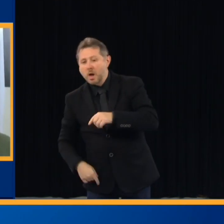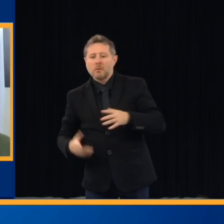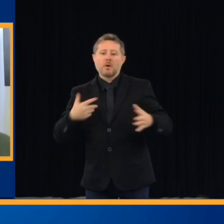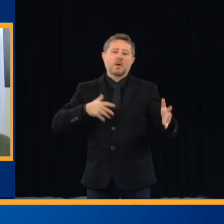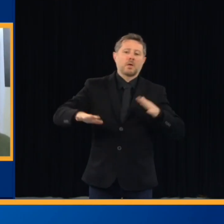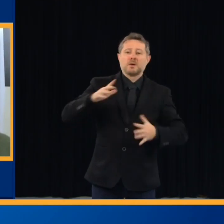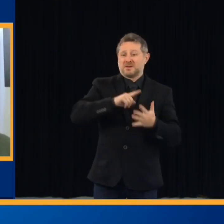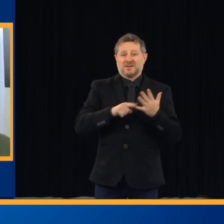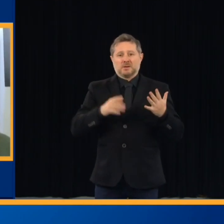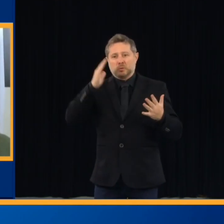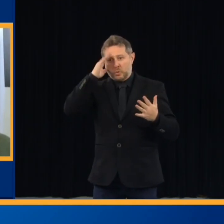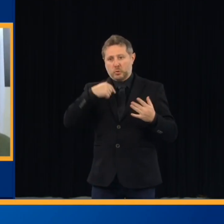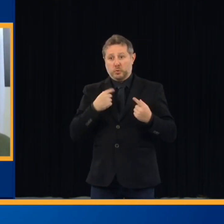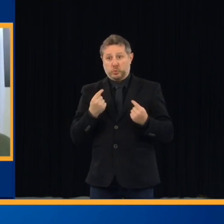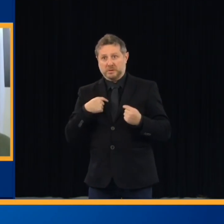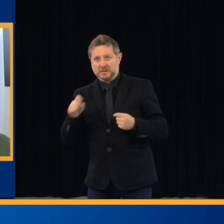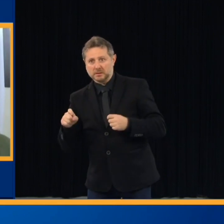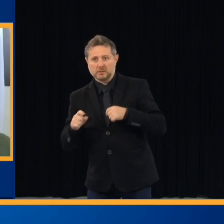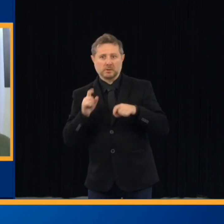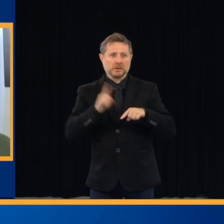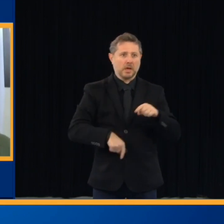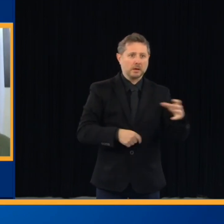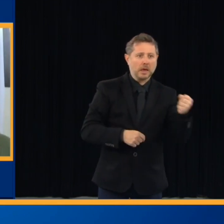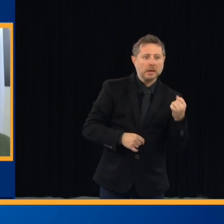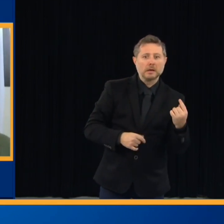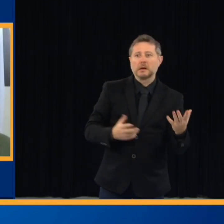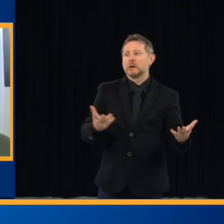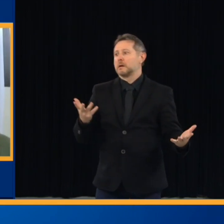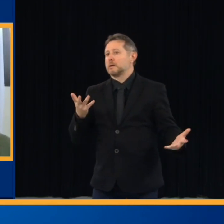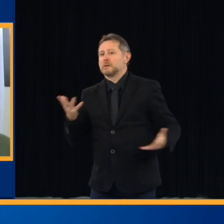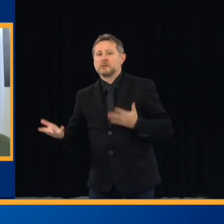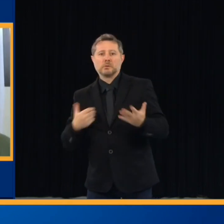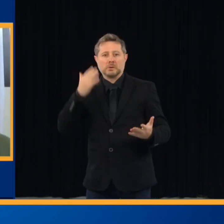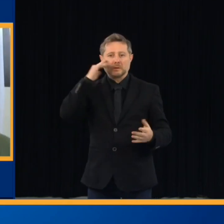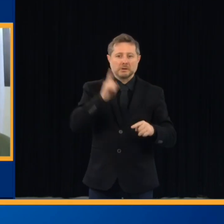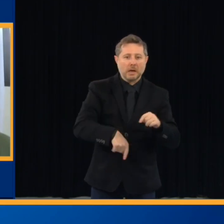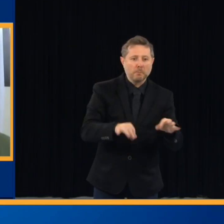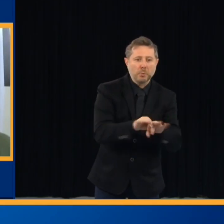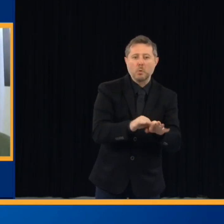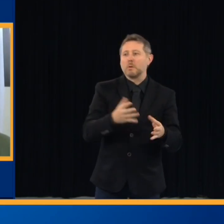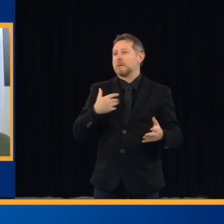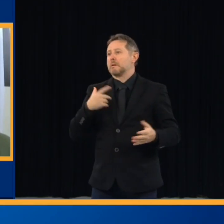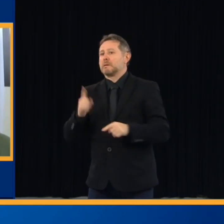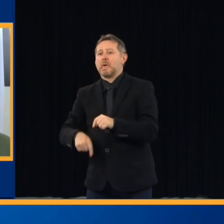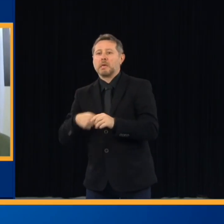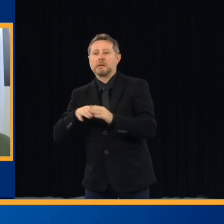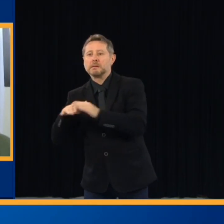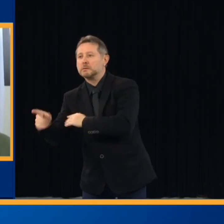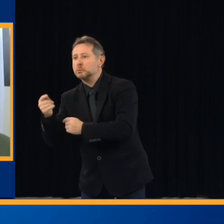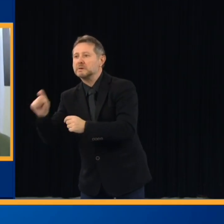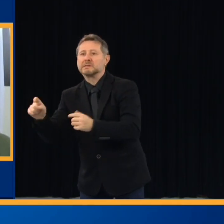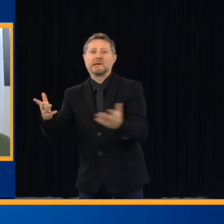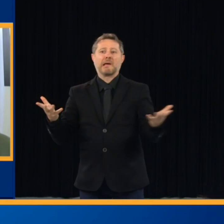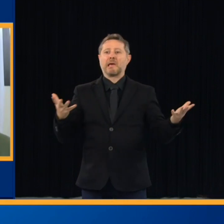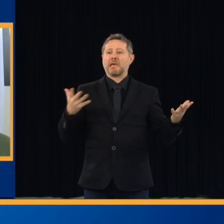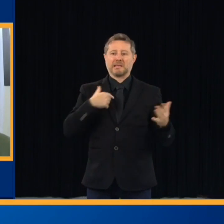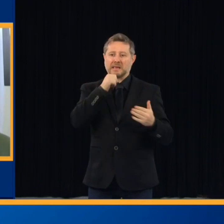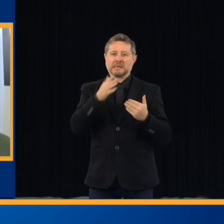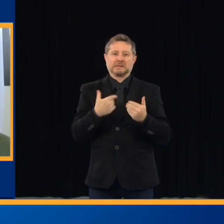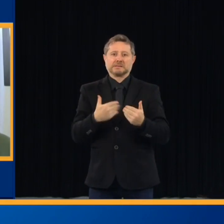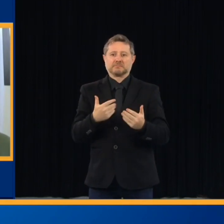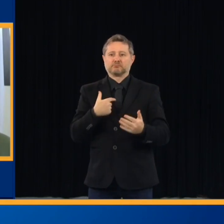need, and you know how important it is, and you can't get it. And that is very tough. And I've watched it in real